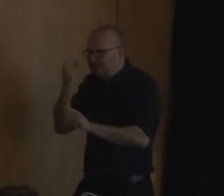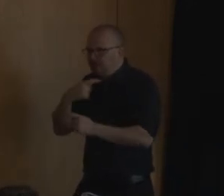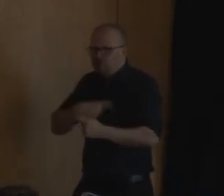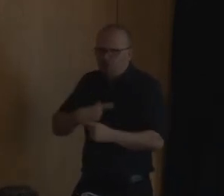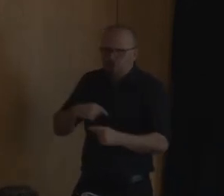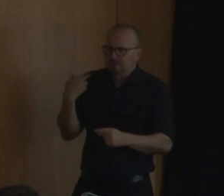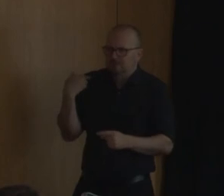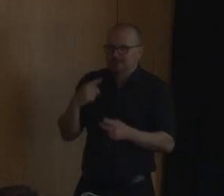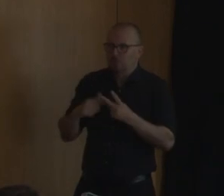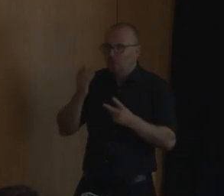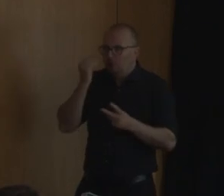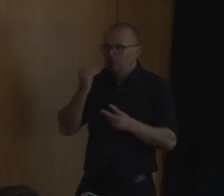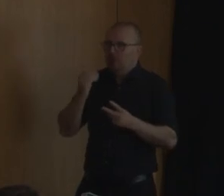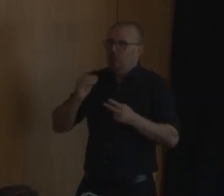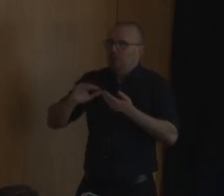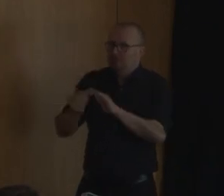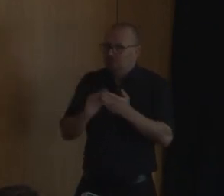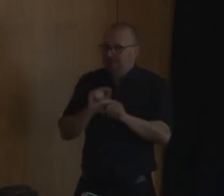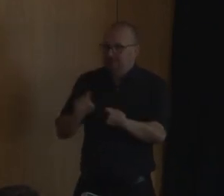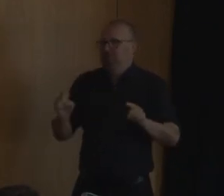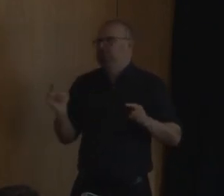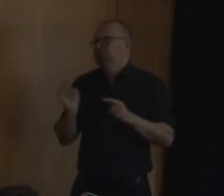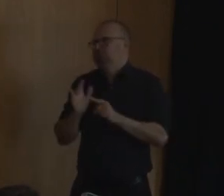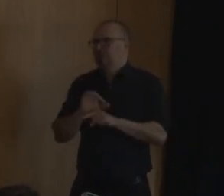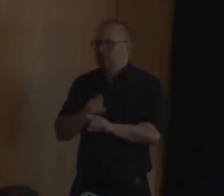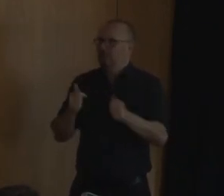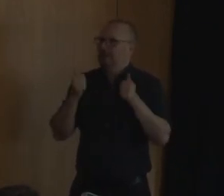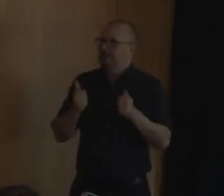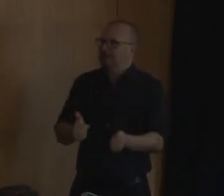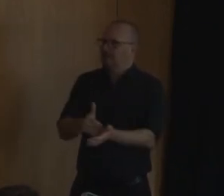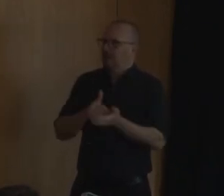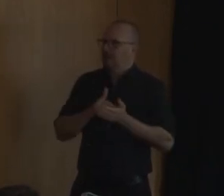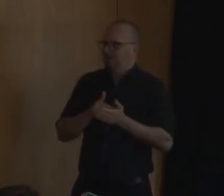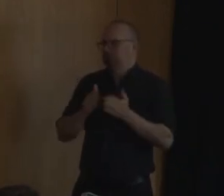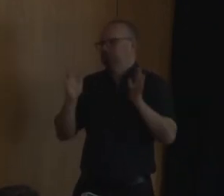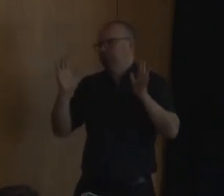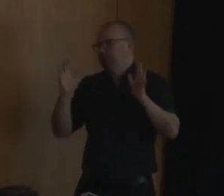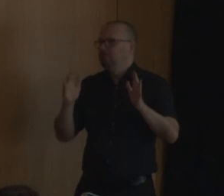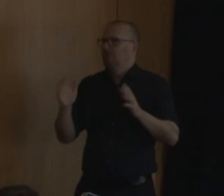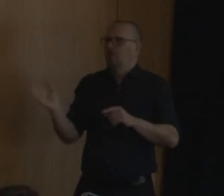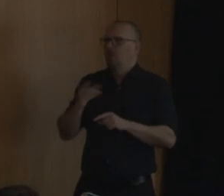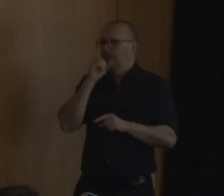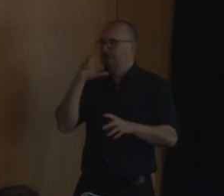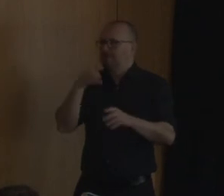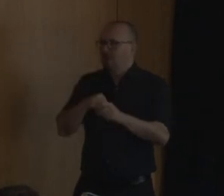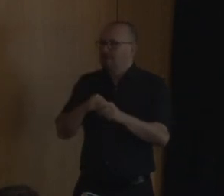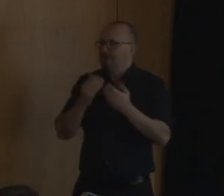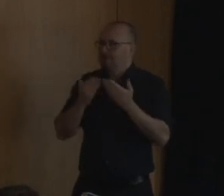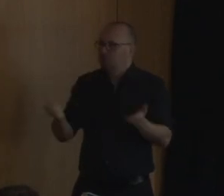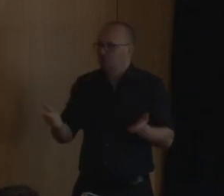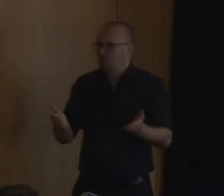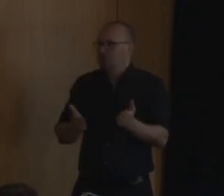important the community is. They're willing to help. They have so much knowledge, and a big shout out to everyone that was involved in the show right around the